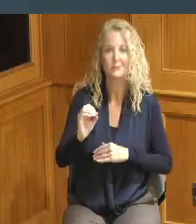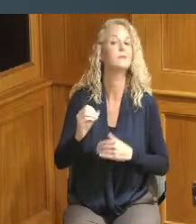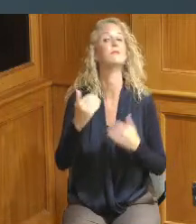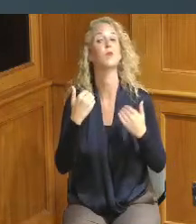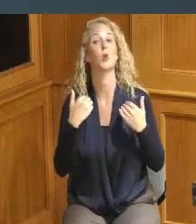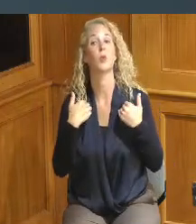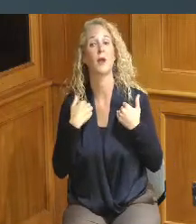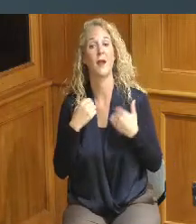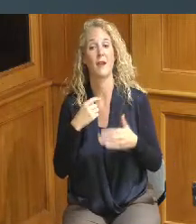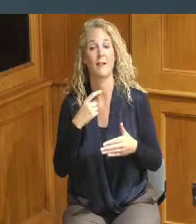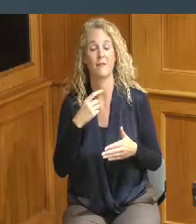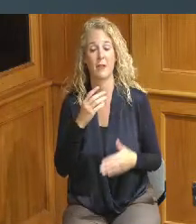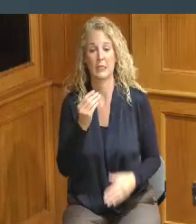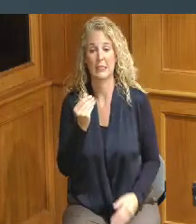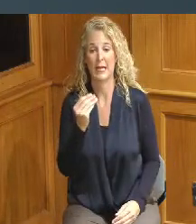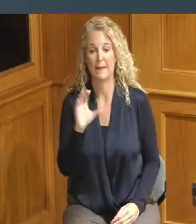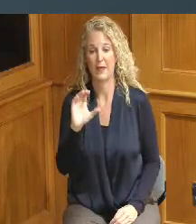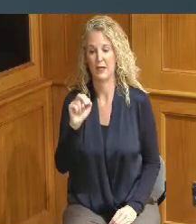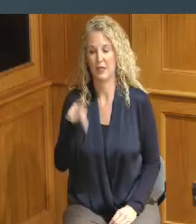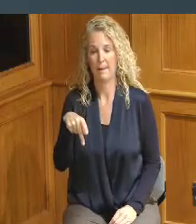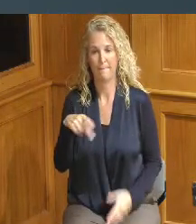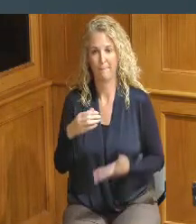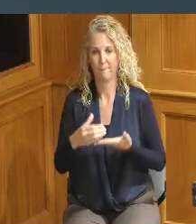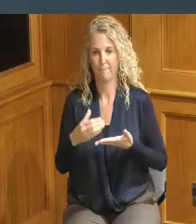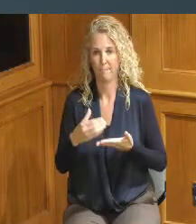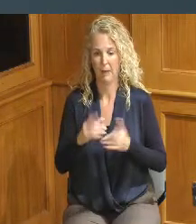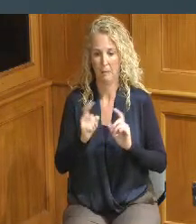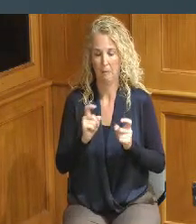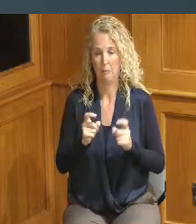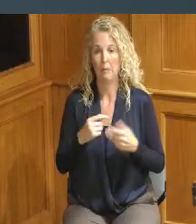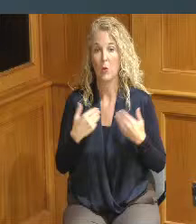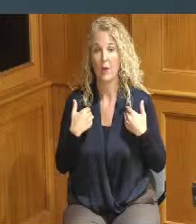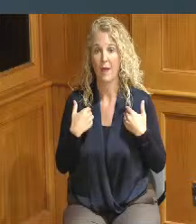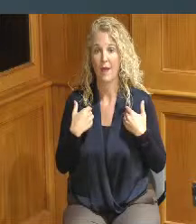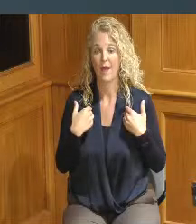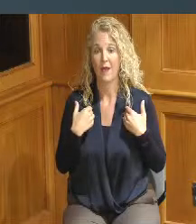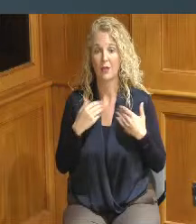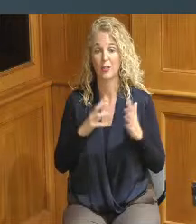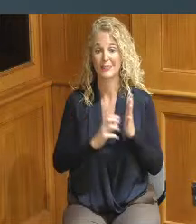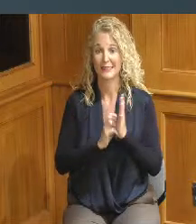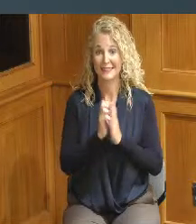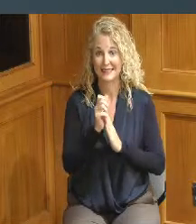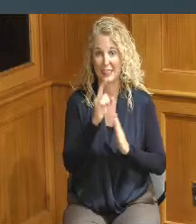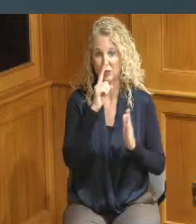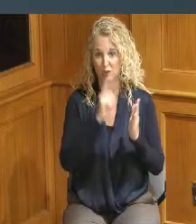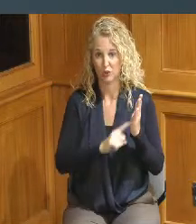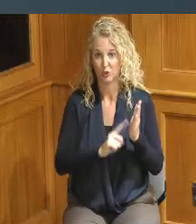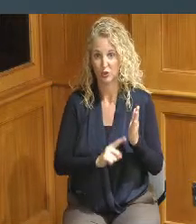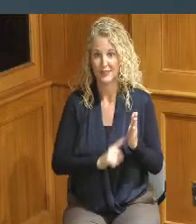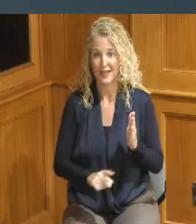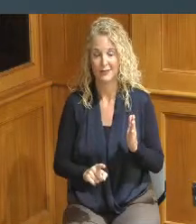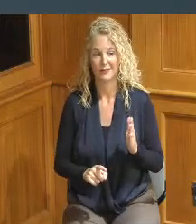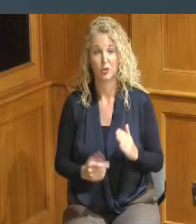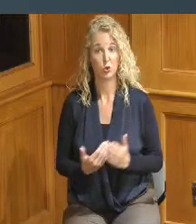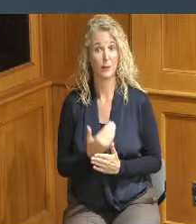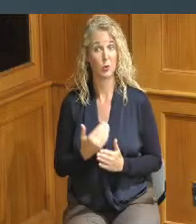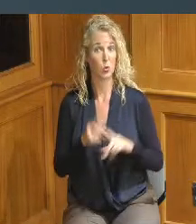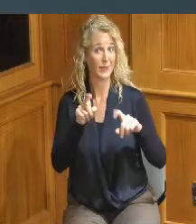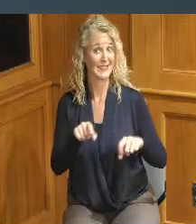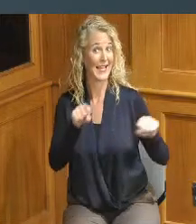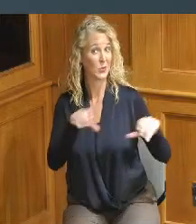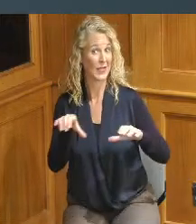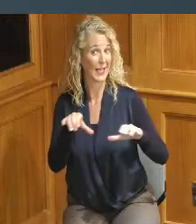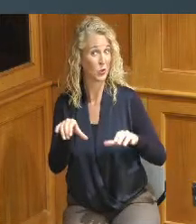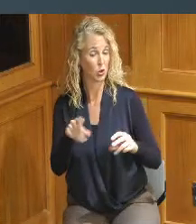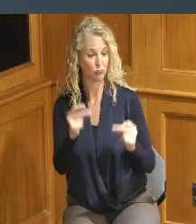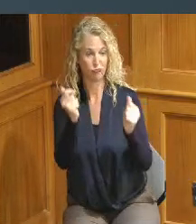diabetes cups that we are providing to people. We also have cancer checks. There's some new checks now that we could do